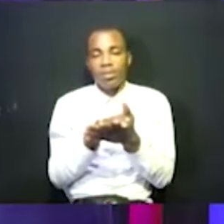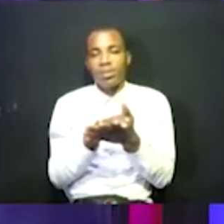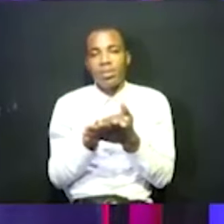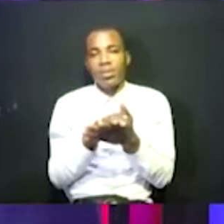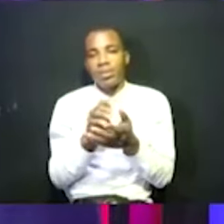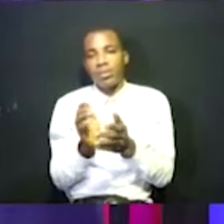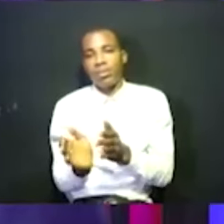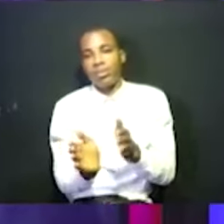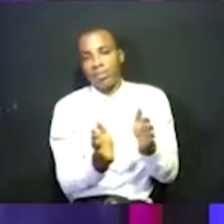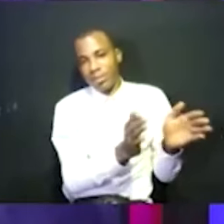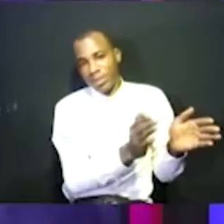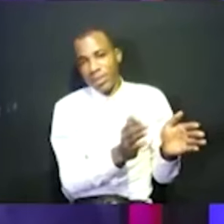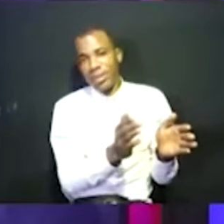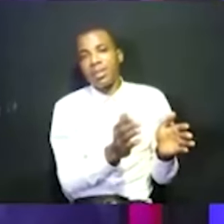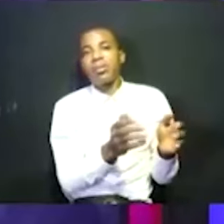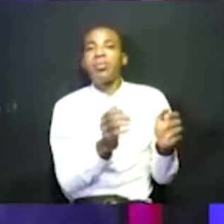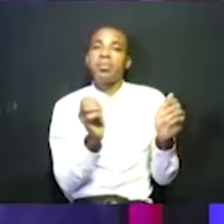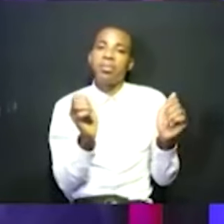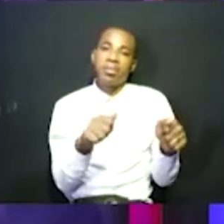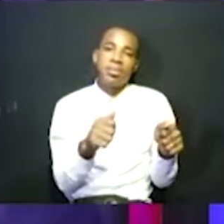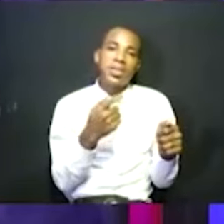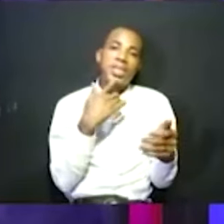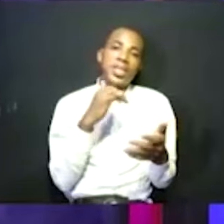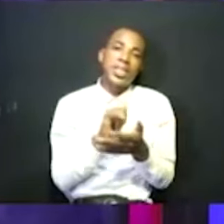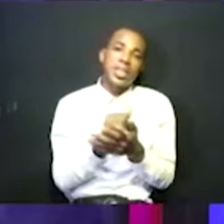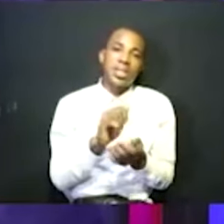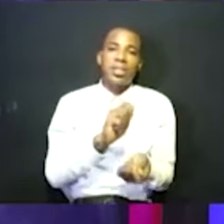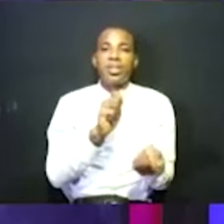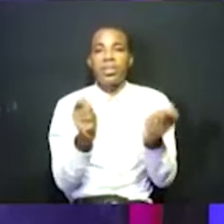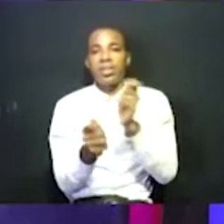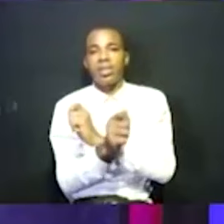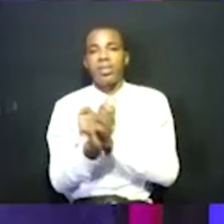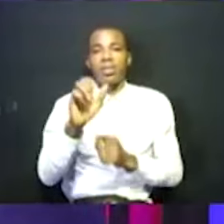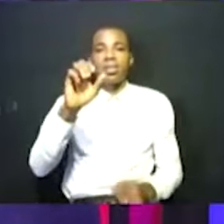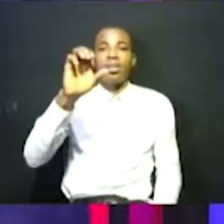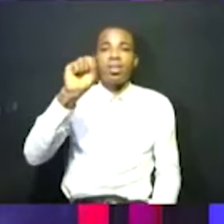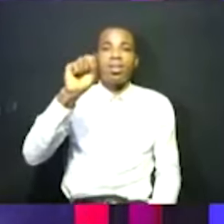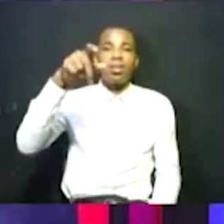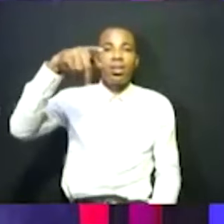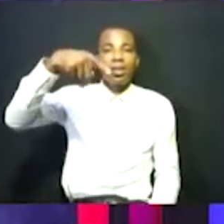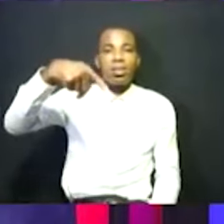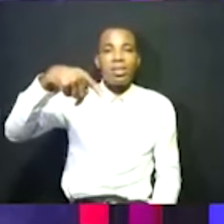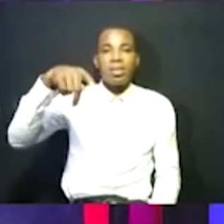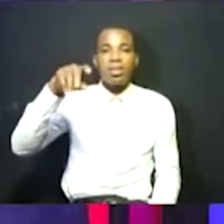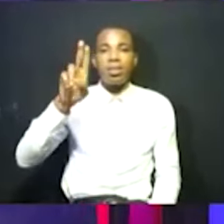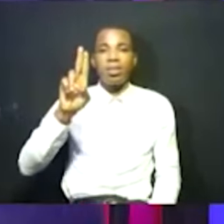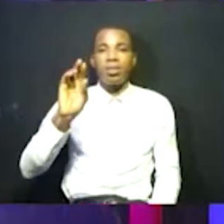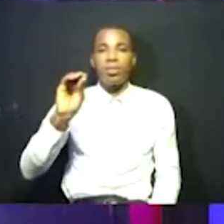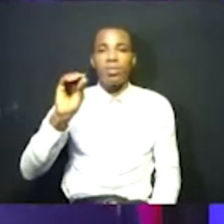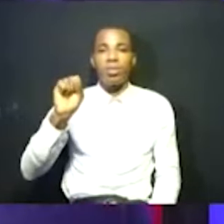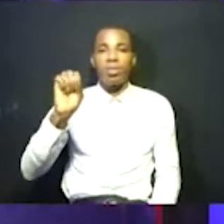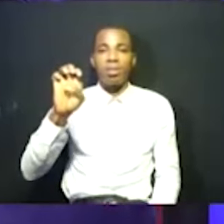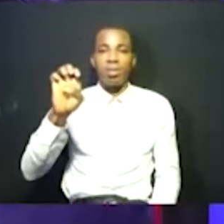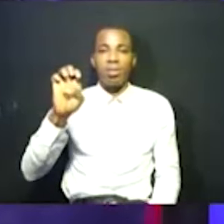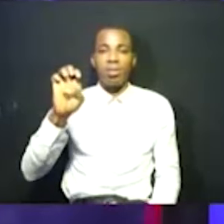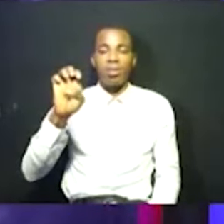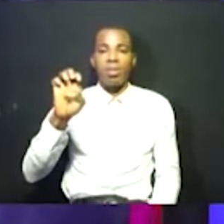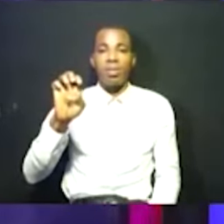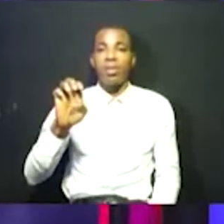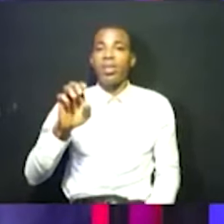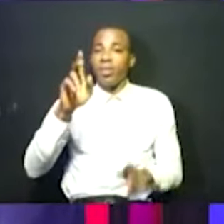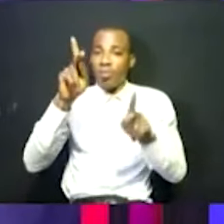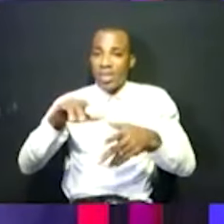that we have a balanced sentence. He who finds a spouse finds what is good